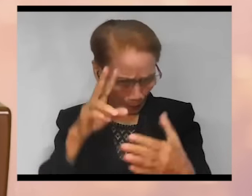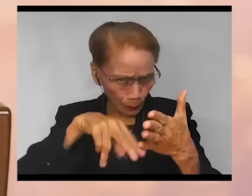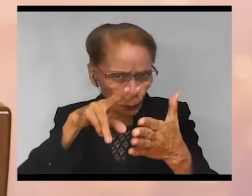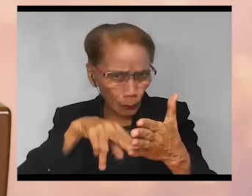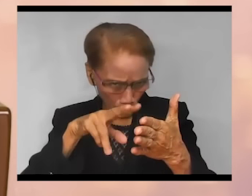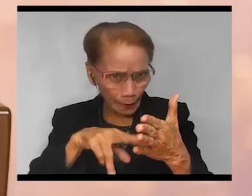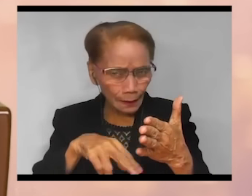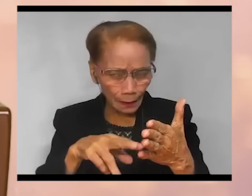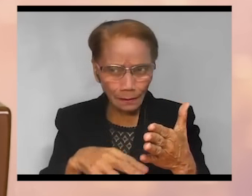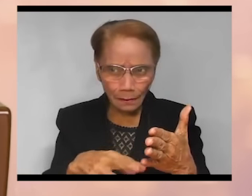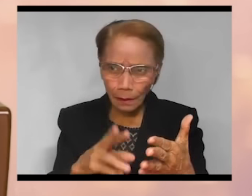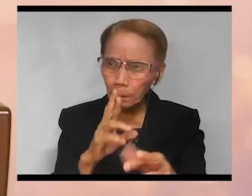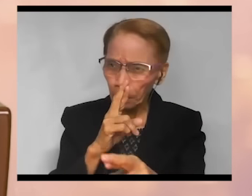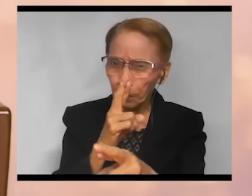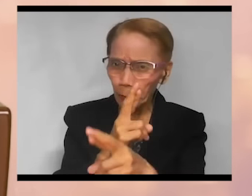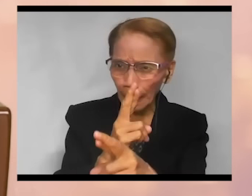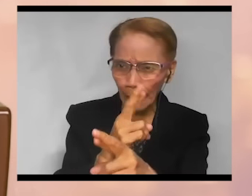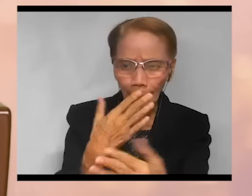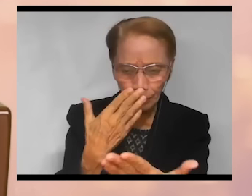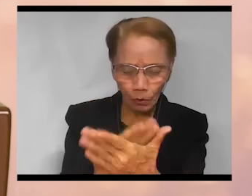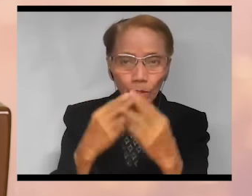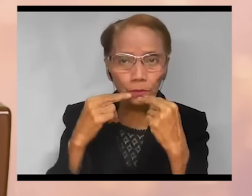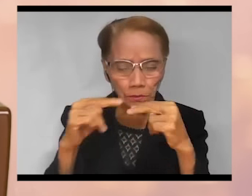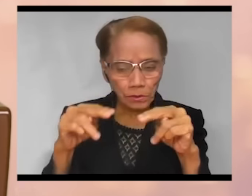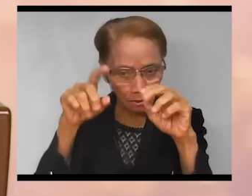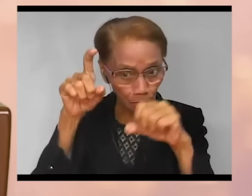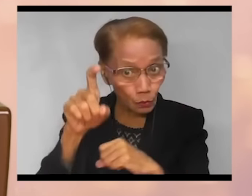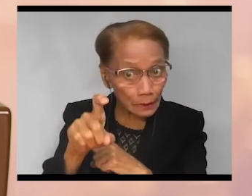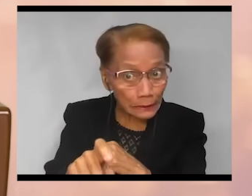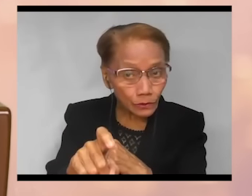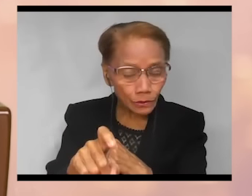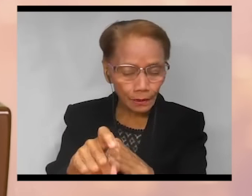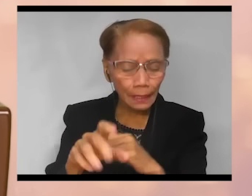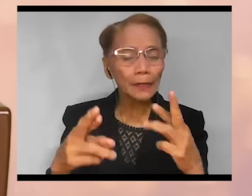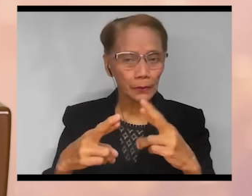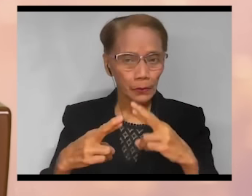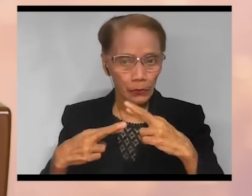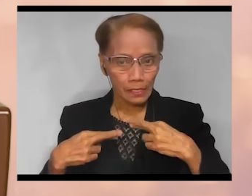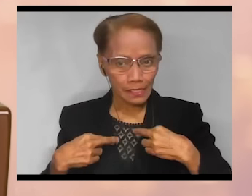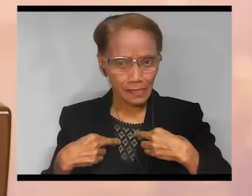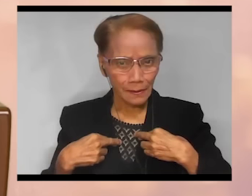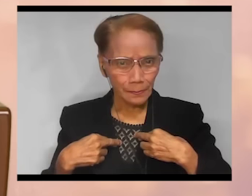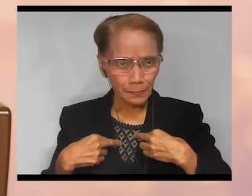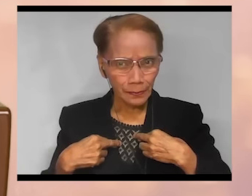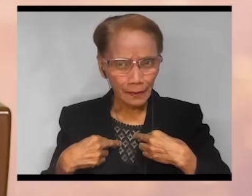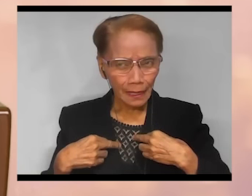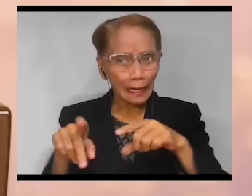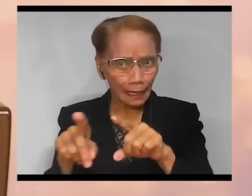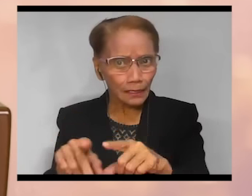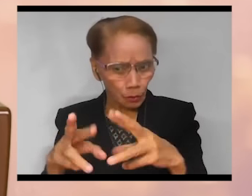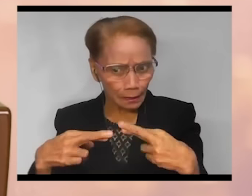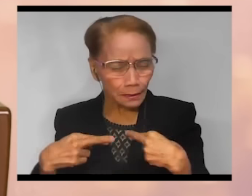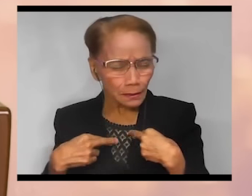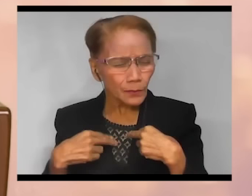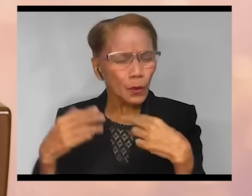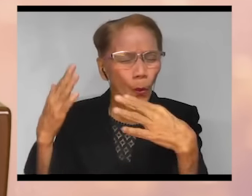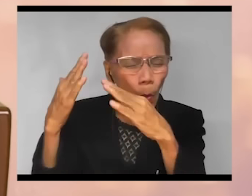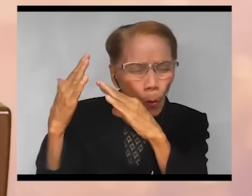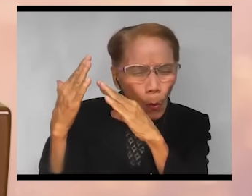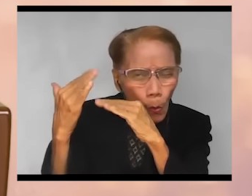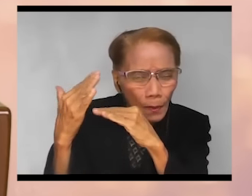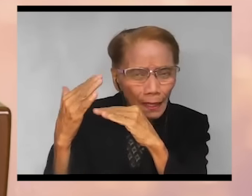Our readings are really good news that we should receive. But as we receive it,